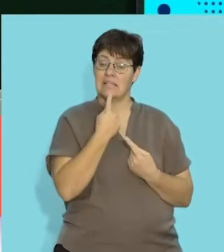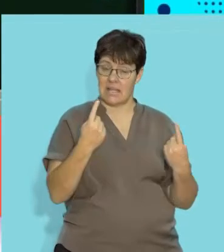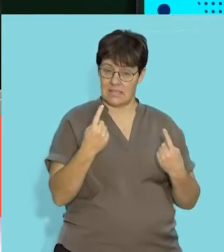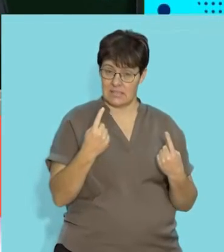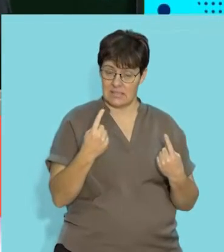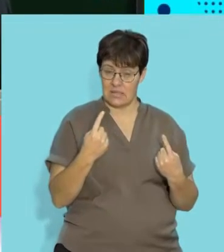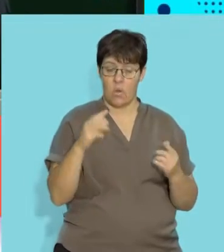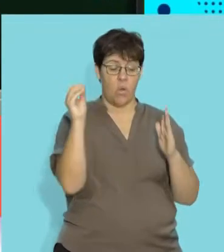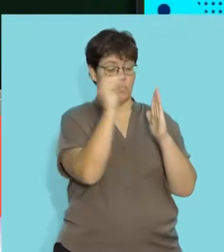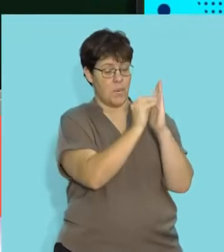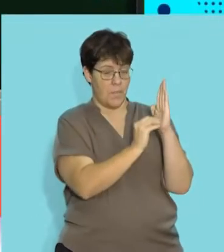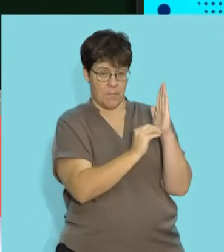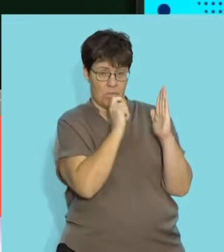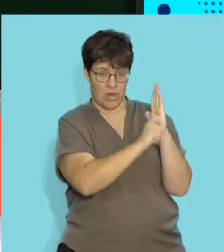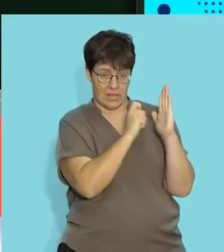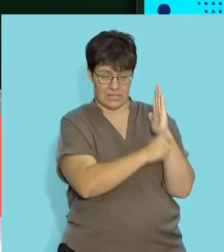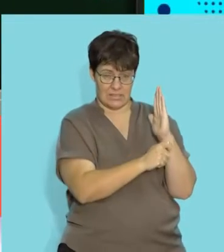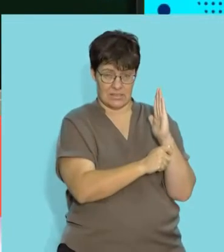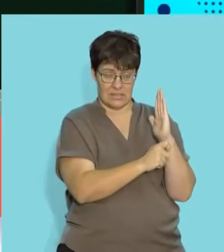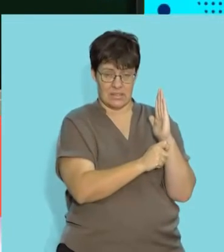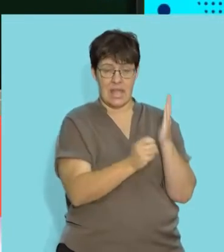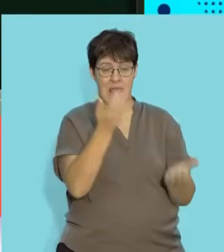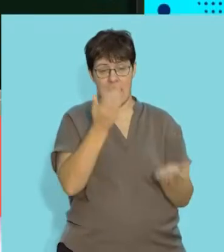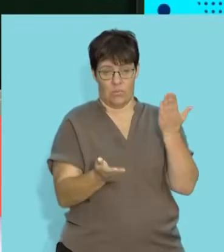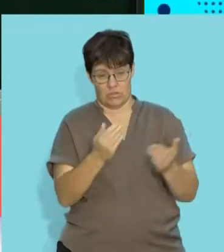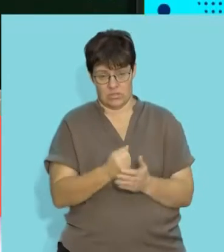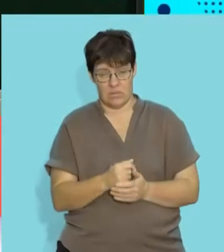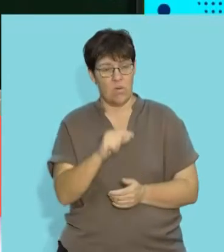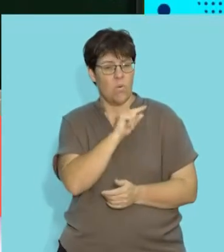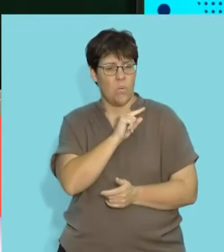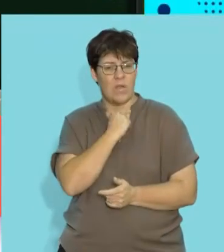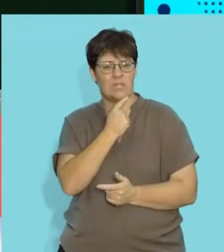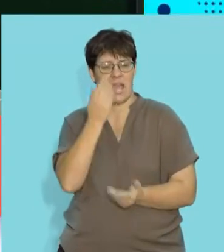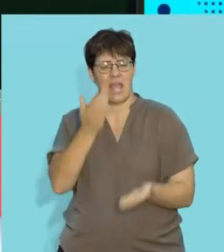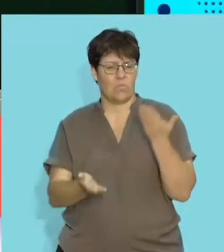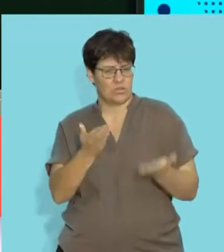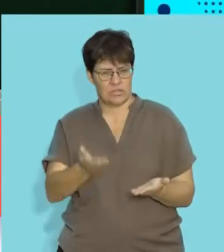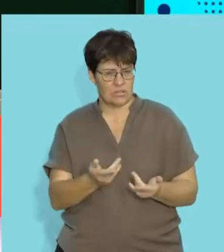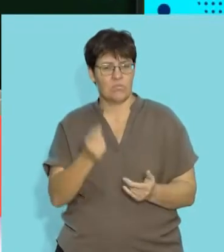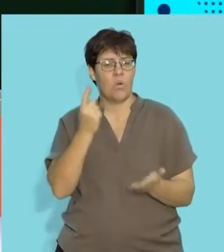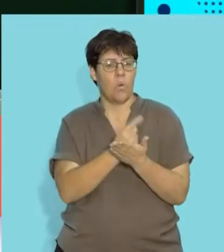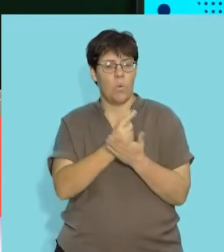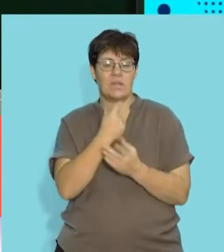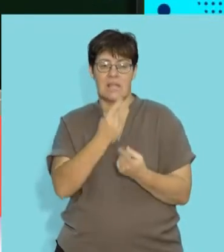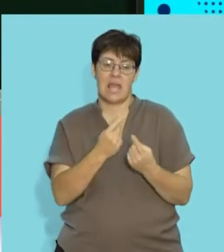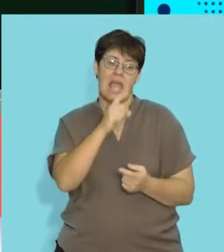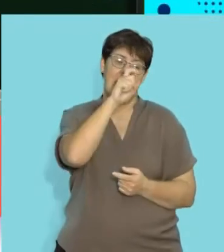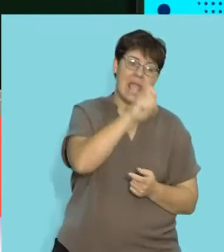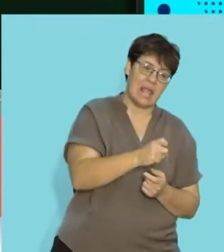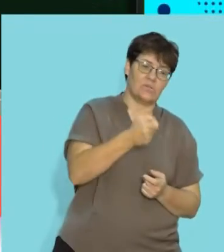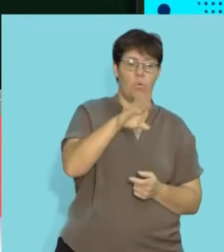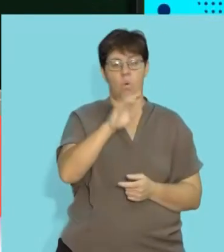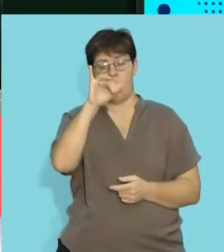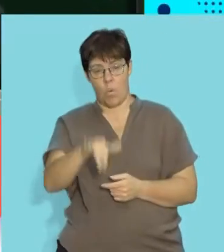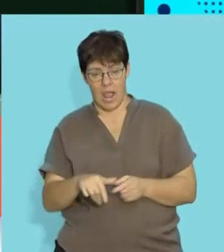you, state or write down the equations. Why I'm saying equation is because you're always going to say